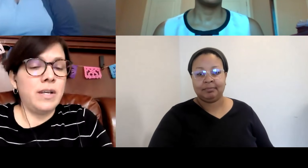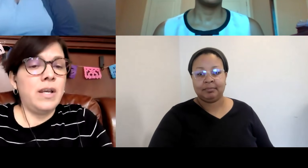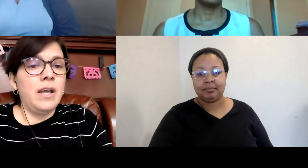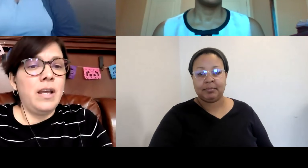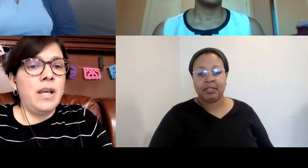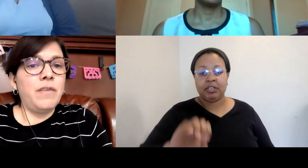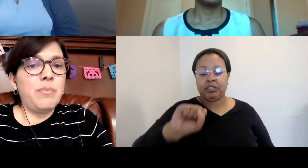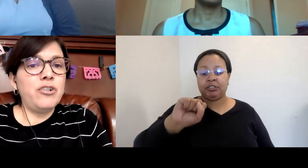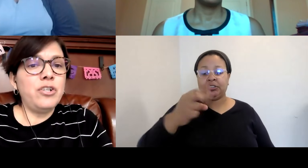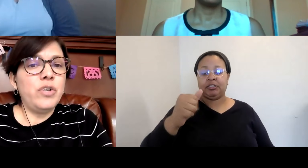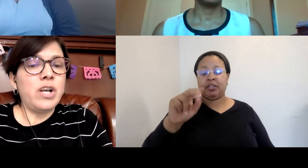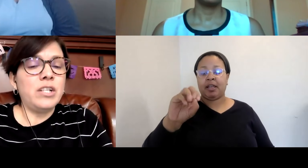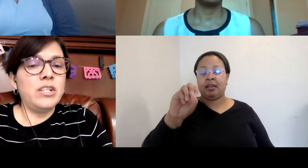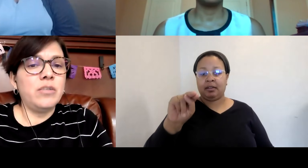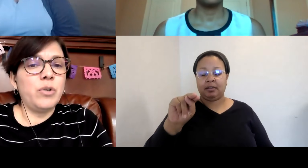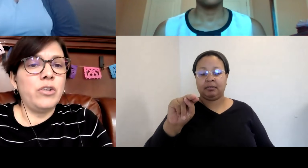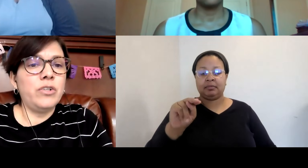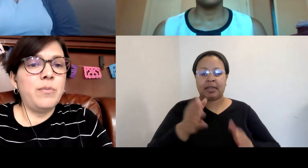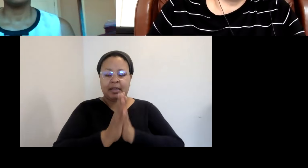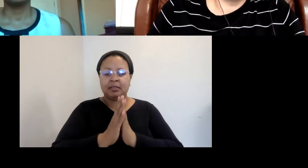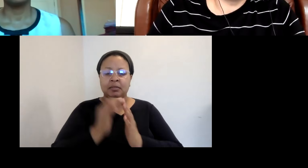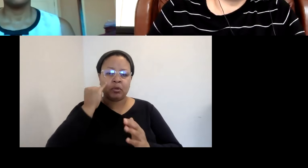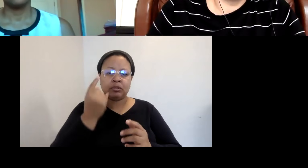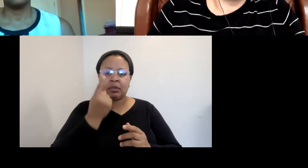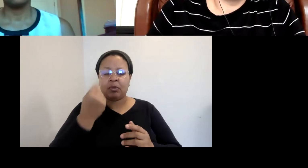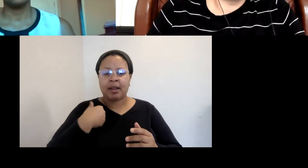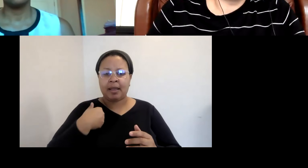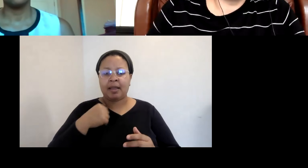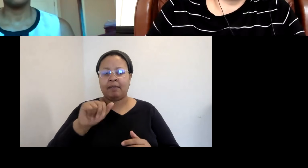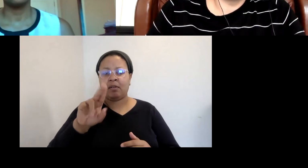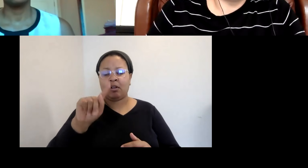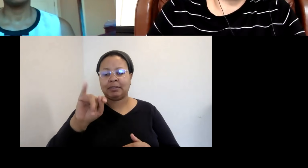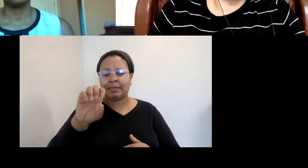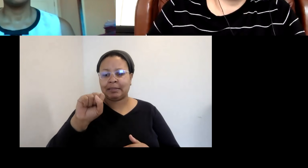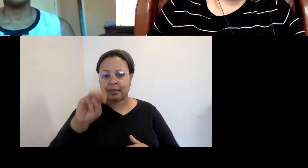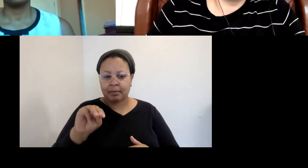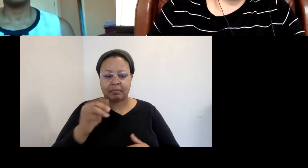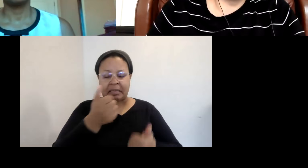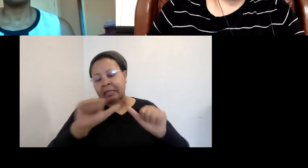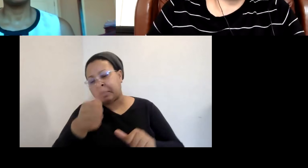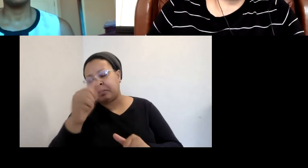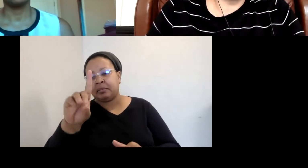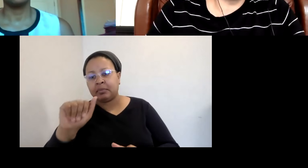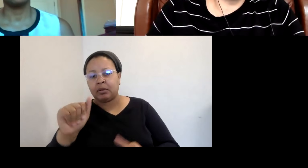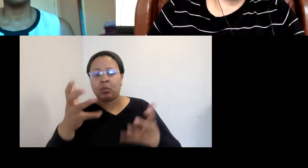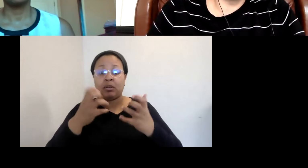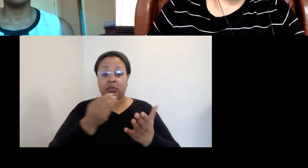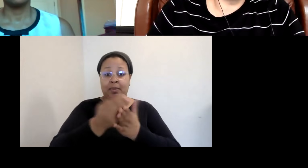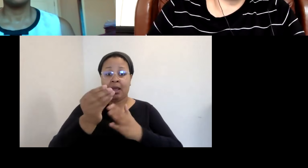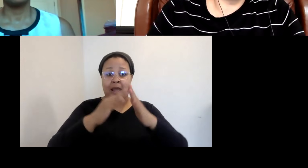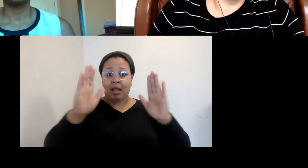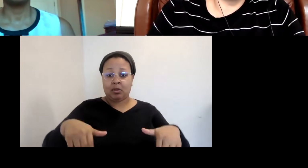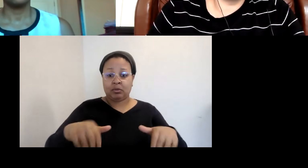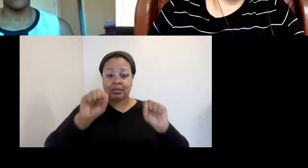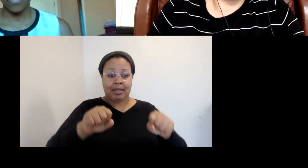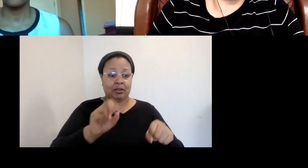Rivas. If a person who has autism or other type of disability who wants to purchase a house, can he or she use the money from